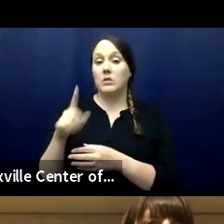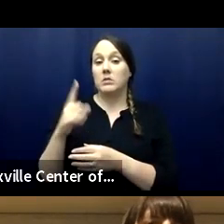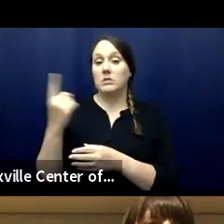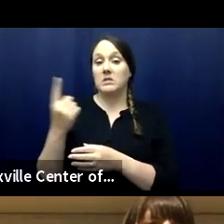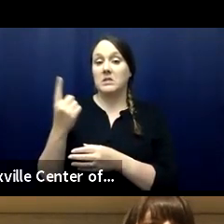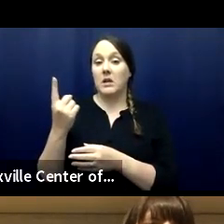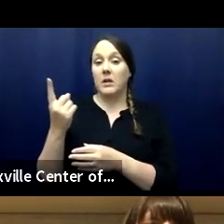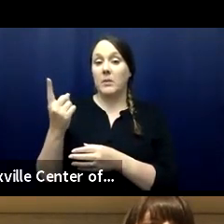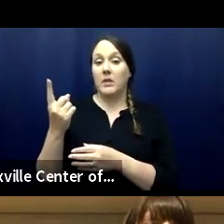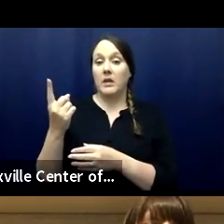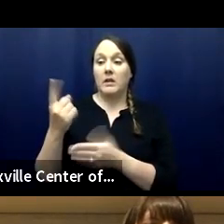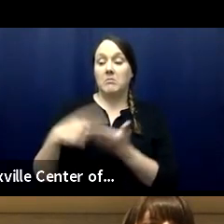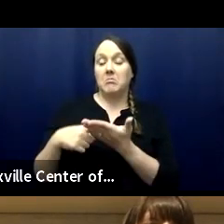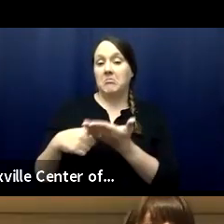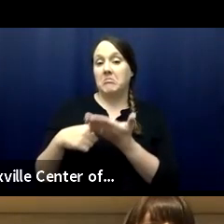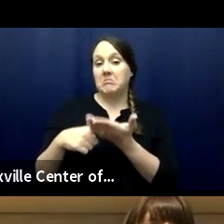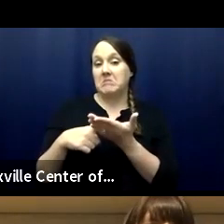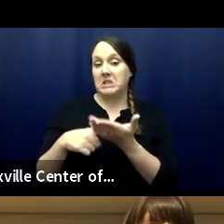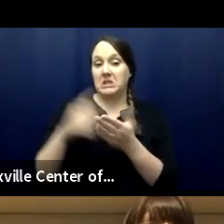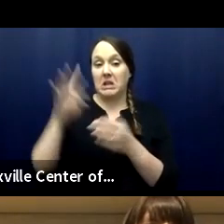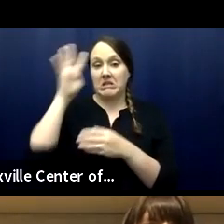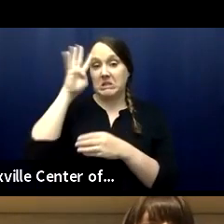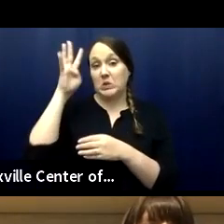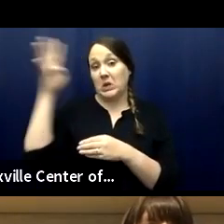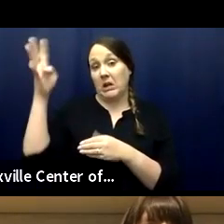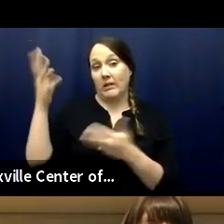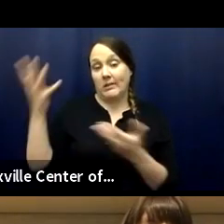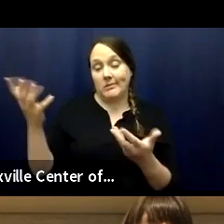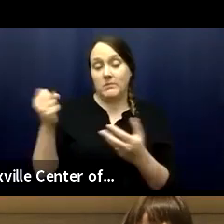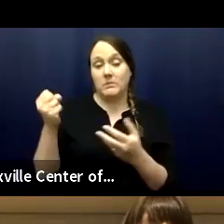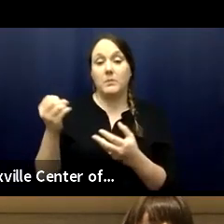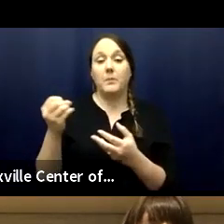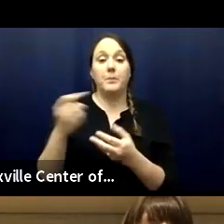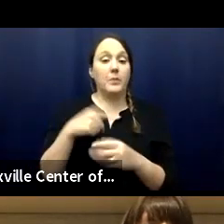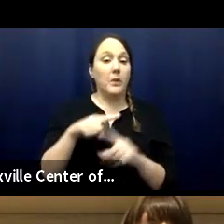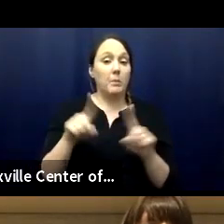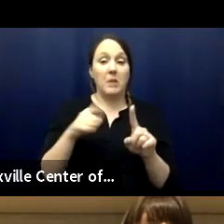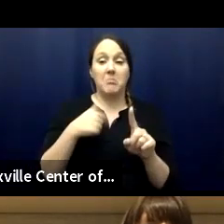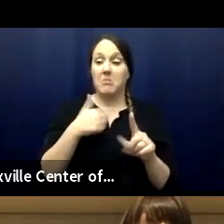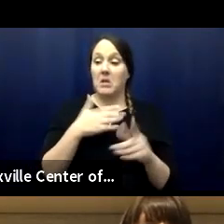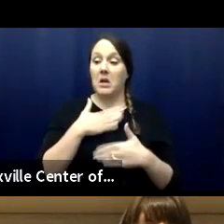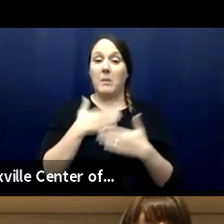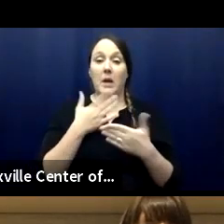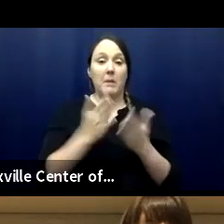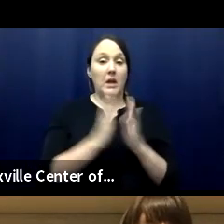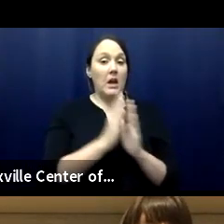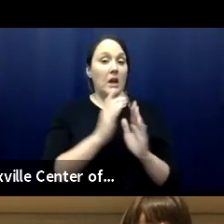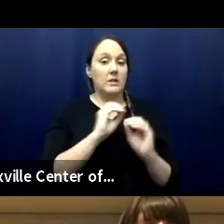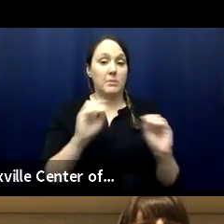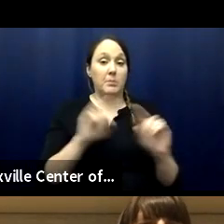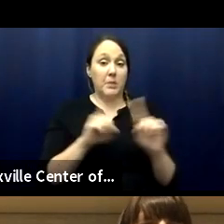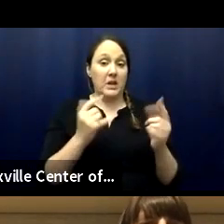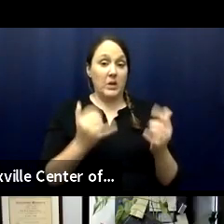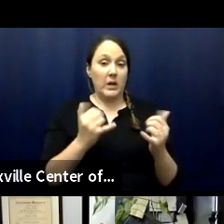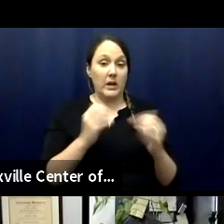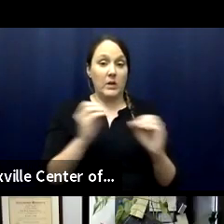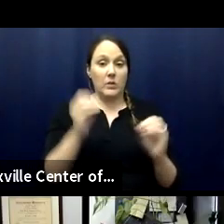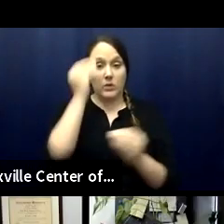of discussed and created. But we're happy to ask them. I don't have any information on that. Thank